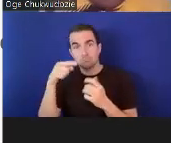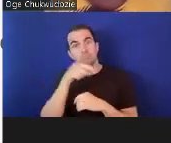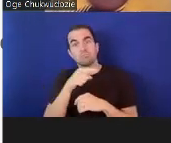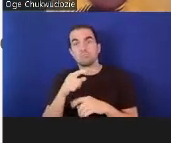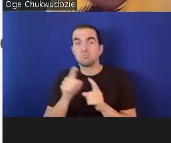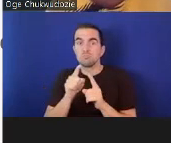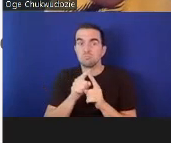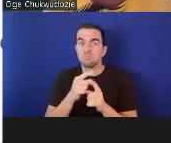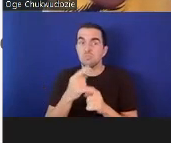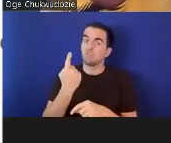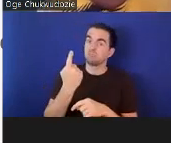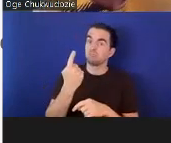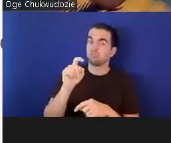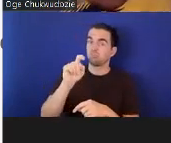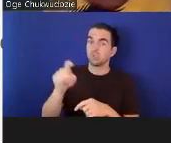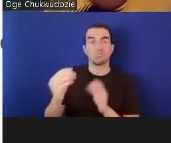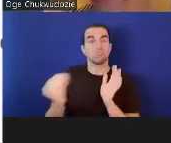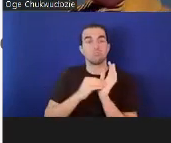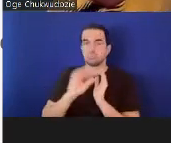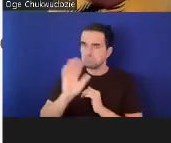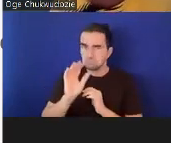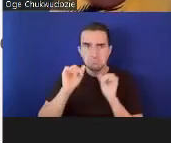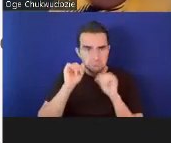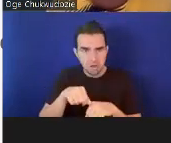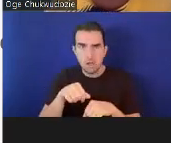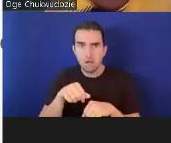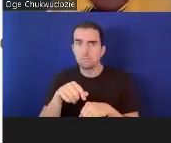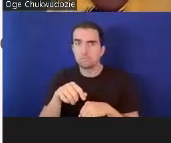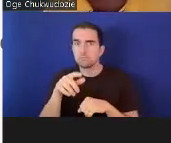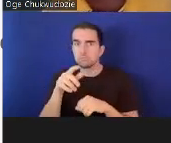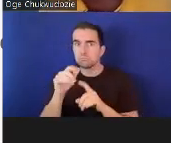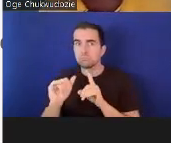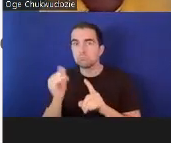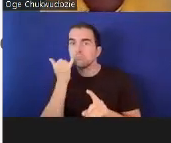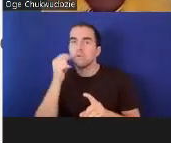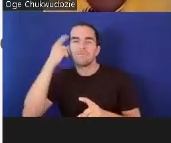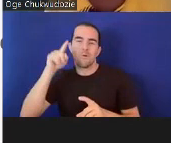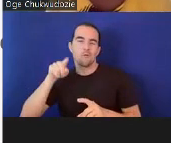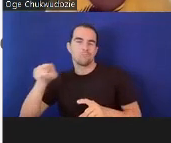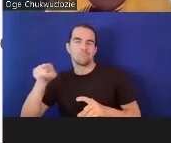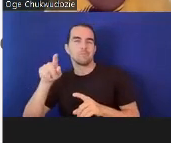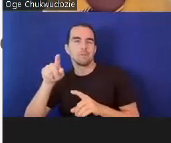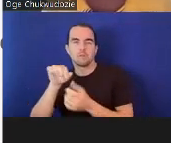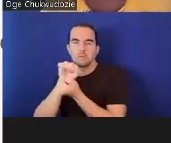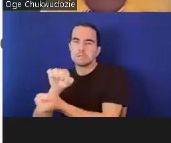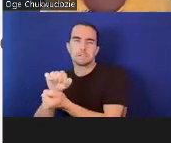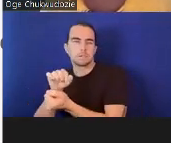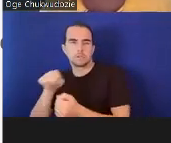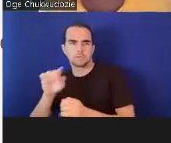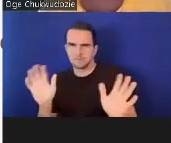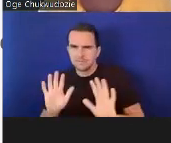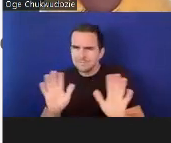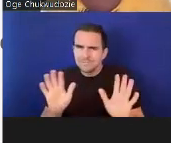But all of them, you can receive all these varying types of feedback or complaints.